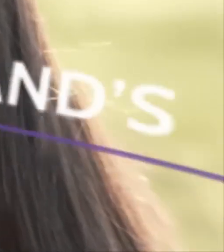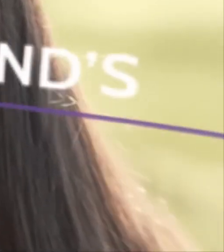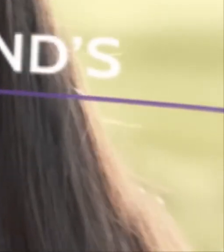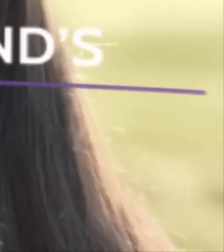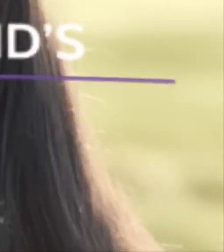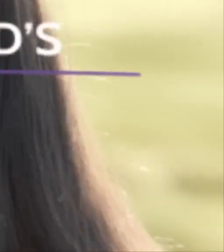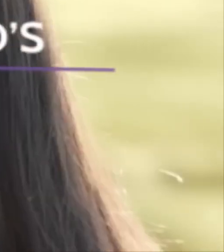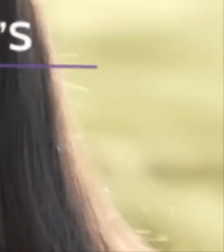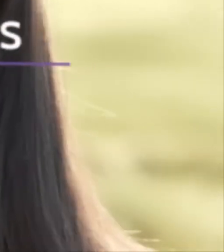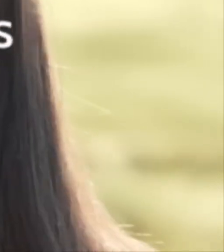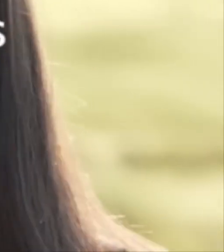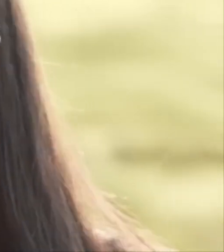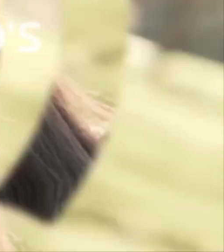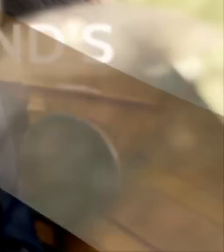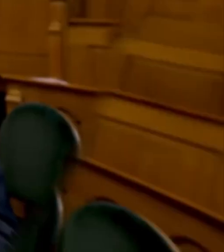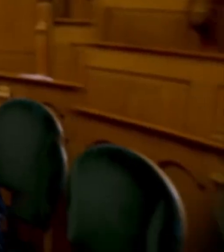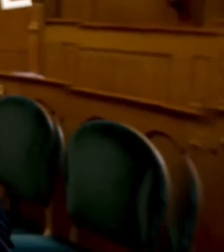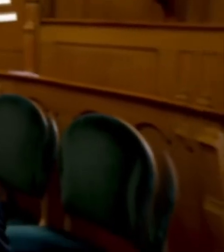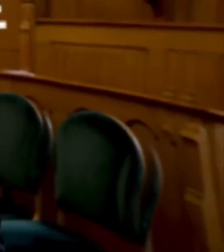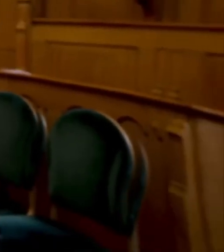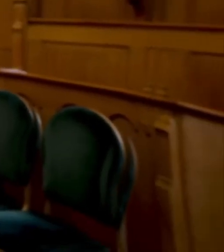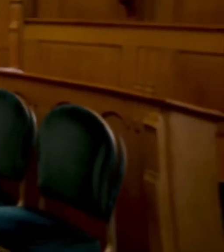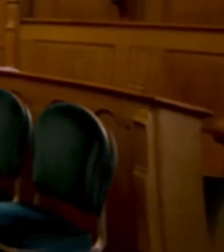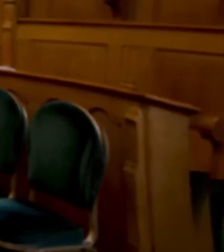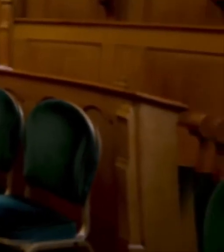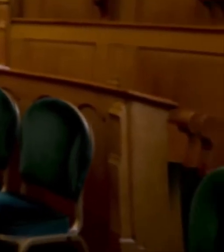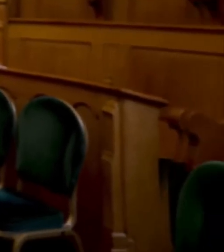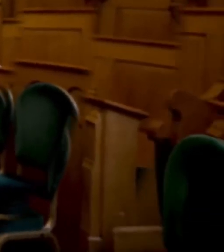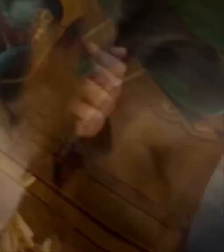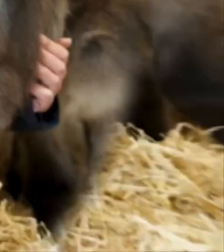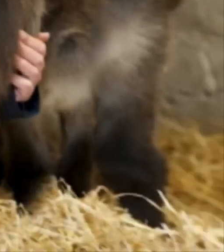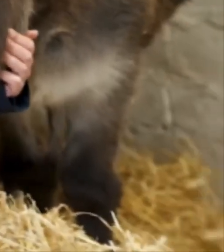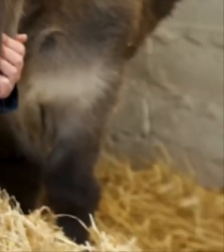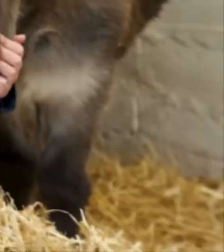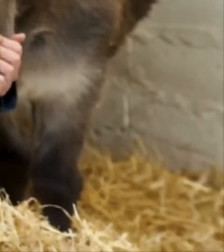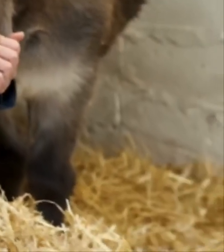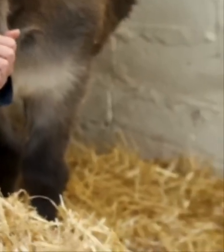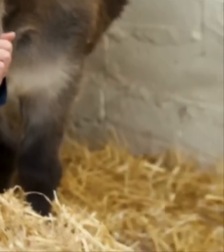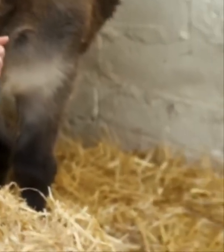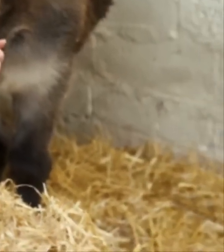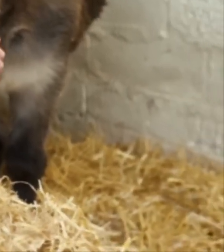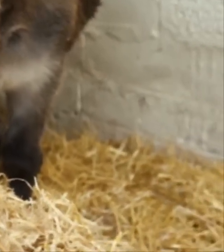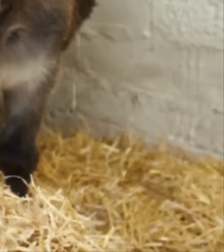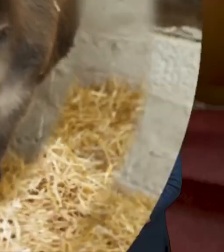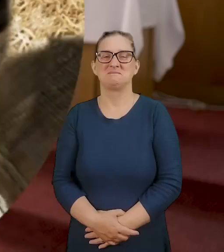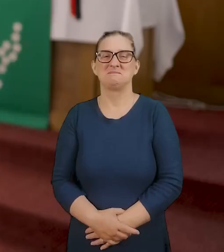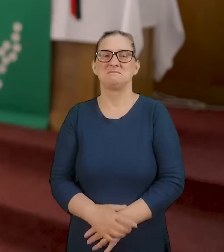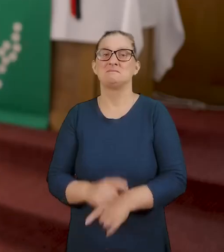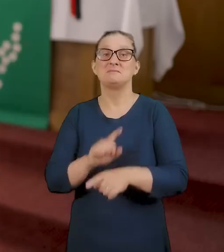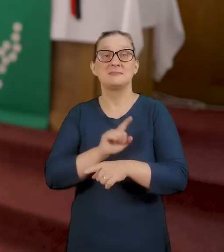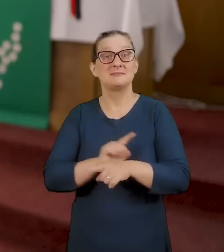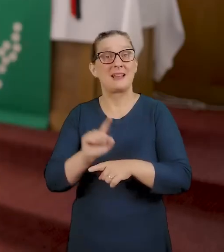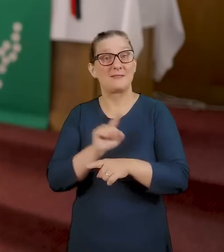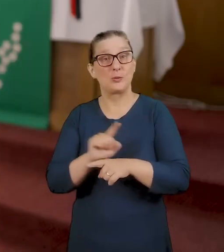online service. God created all things in heaven and earth. I greet you in the name of Jesus Christ. Lord, in your mercy, hear our